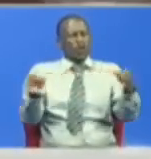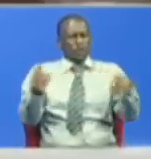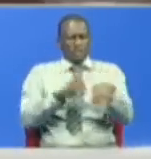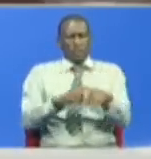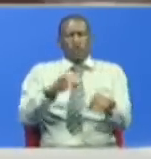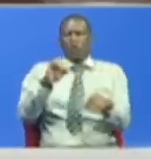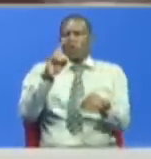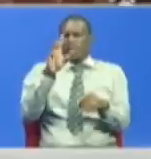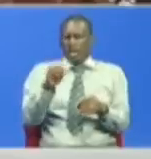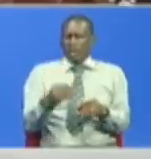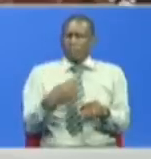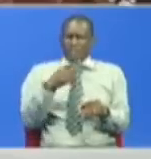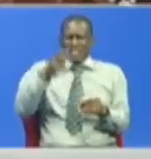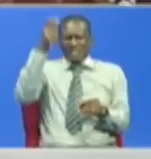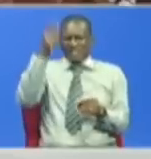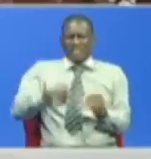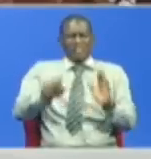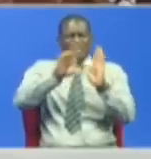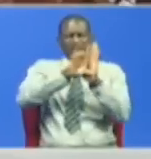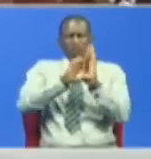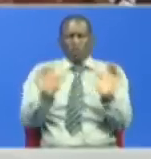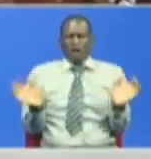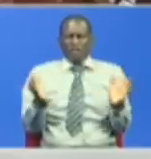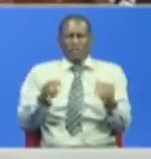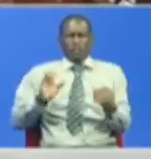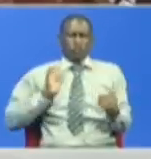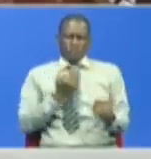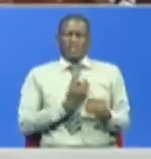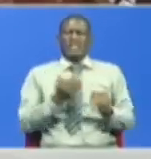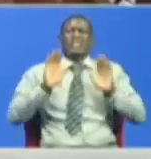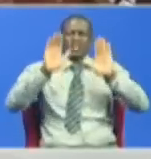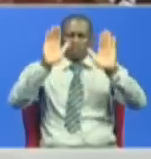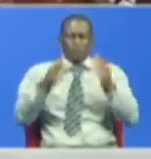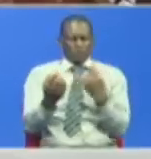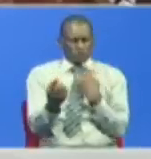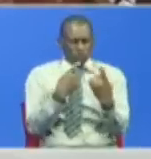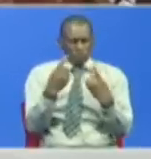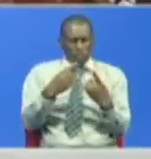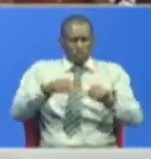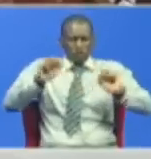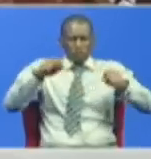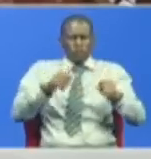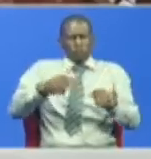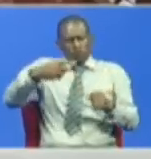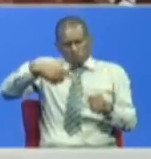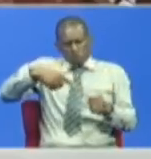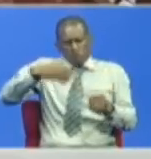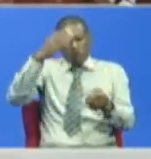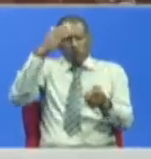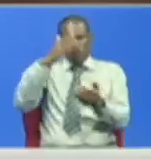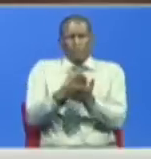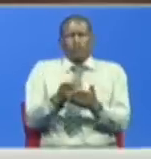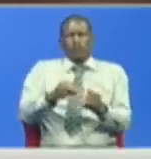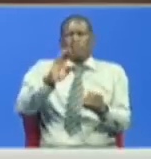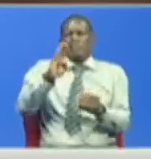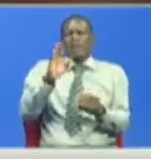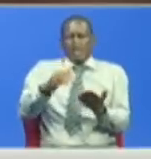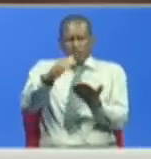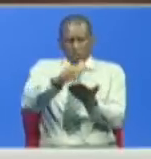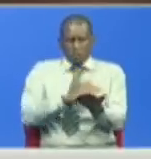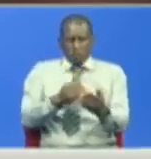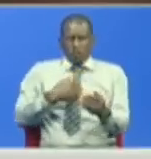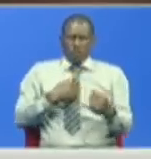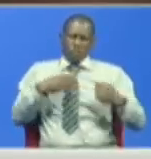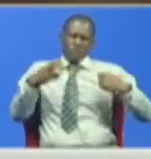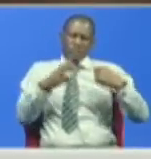ODM, the Justice and Legal Affairs Committee is a key one in debating and potential passage of the BBI report. We have about 7